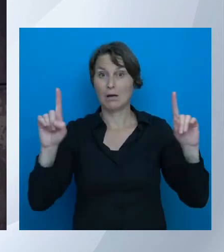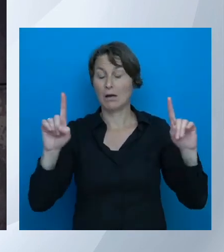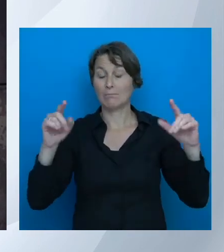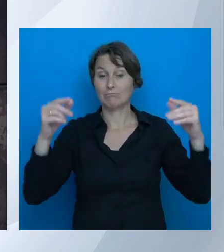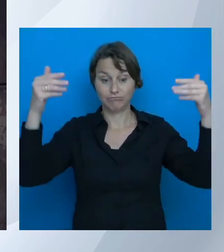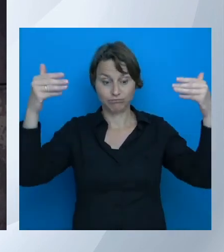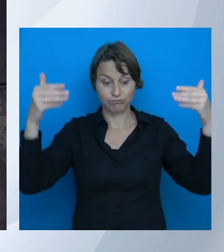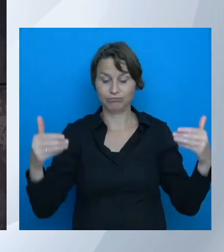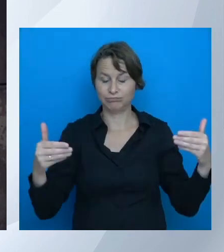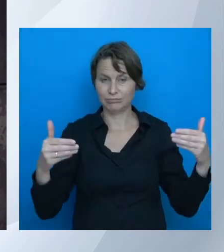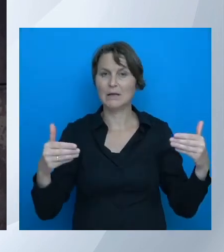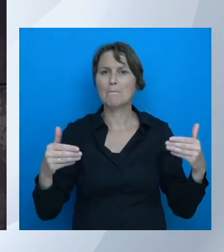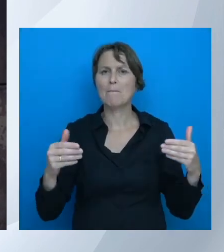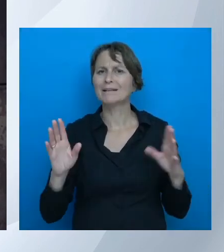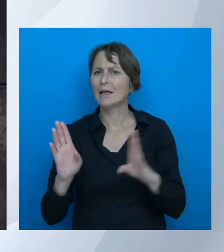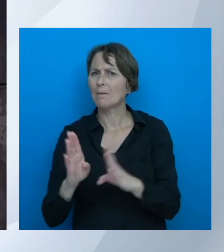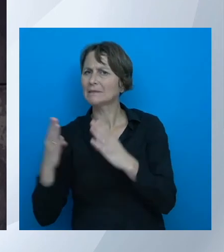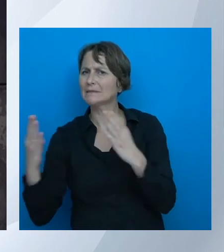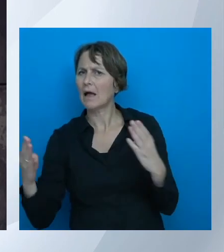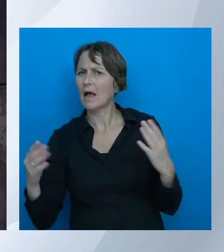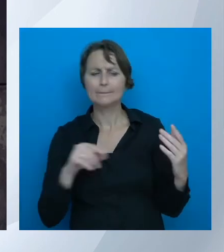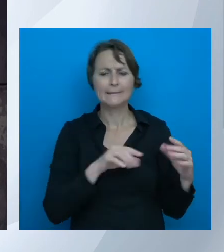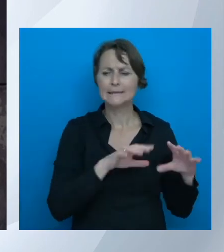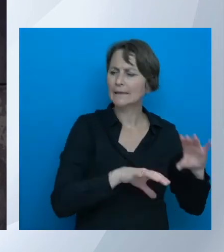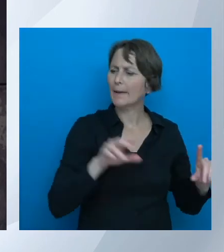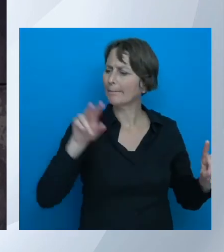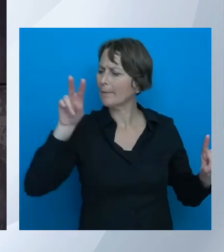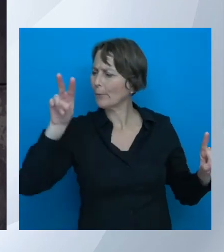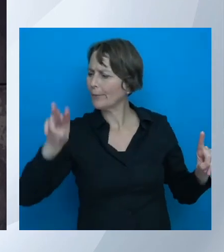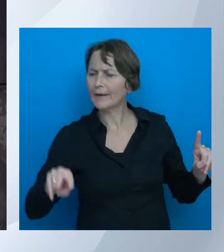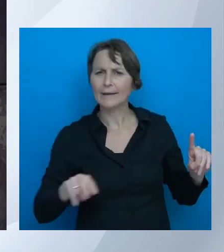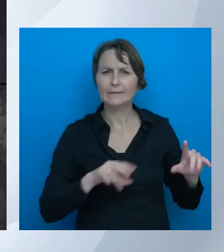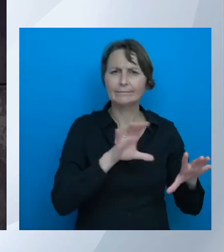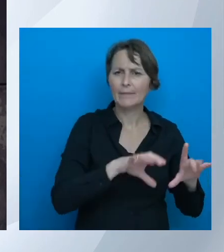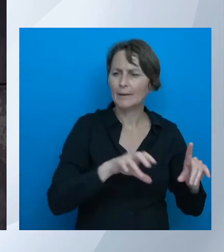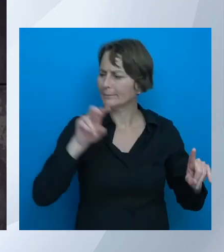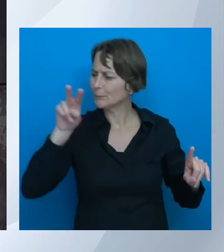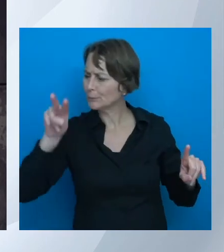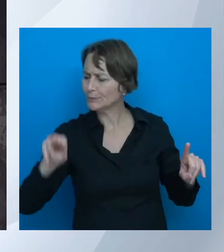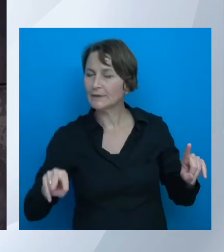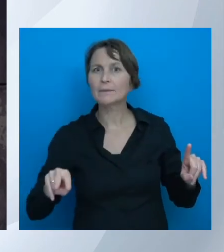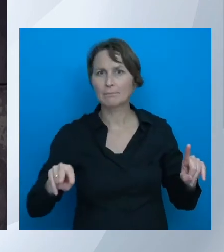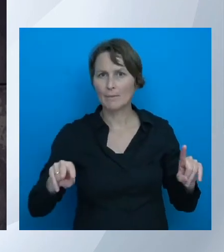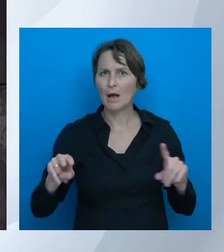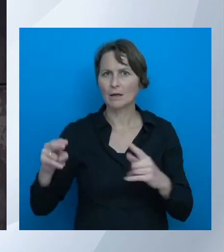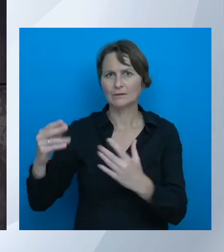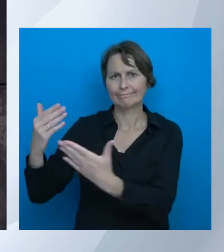Yeah. But as soon as you start to think that everything has to be true,